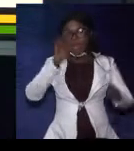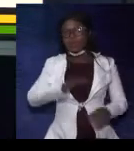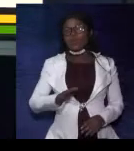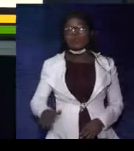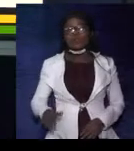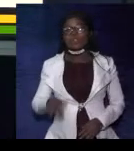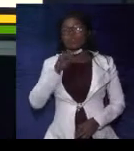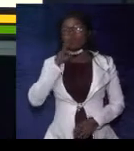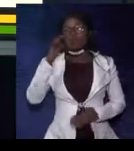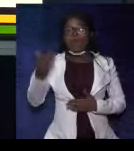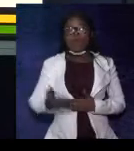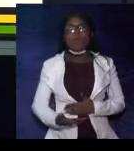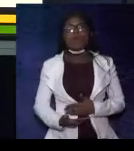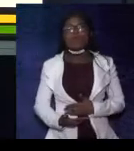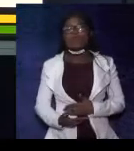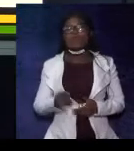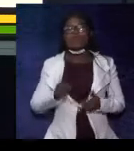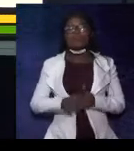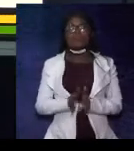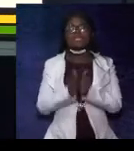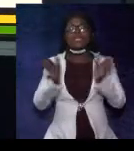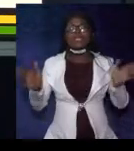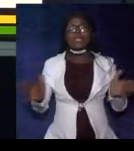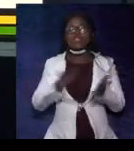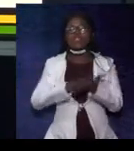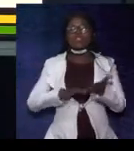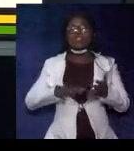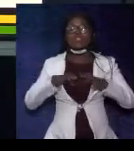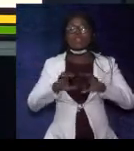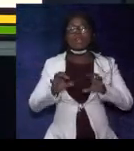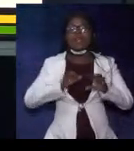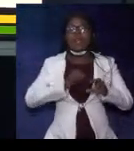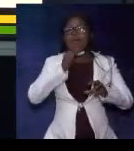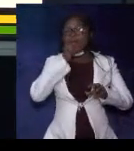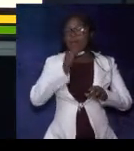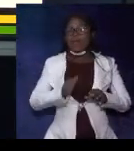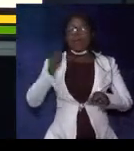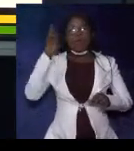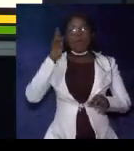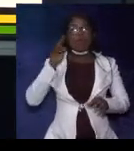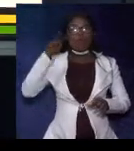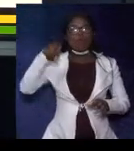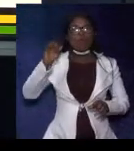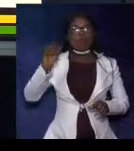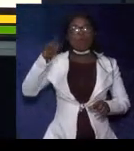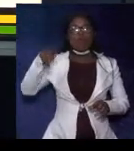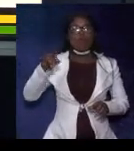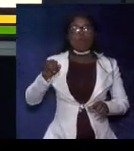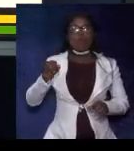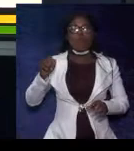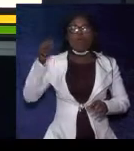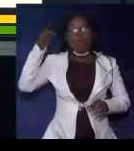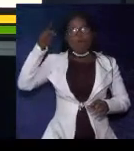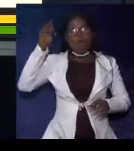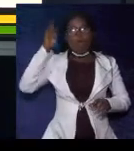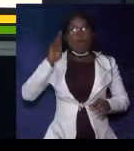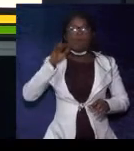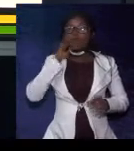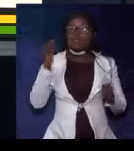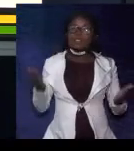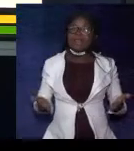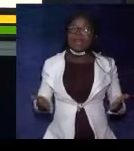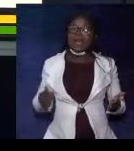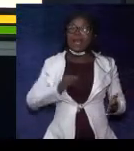Hello puppies, you are welcome to General Studies class. I am Uncle Popo. Uncle Popo